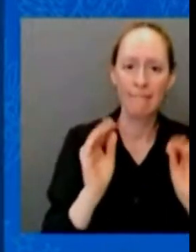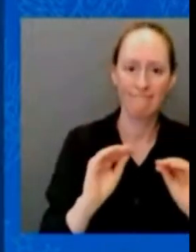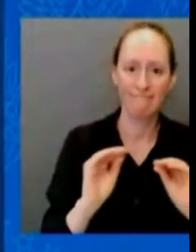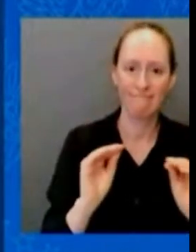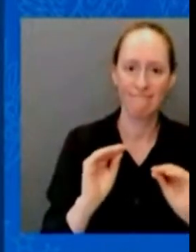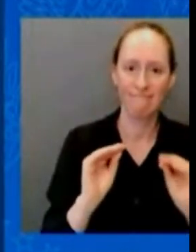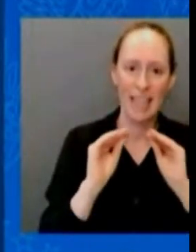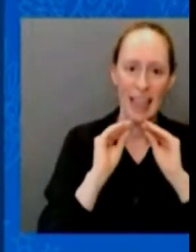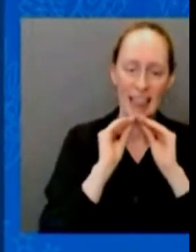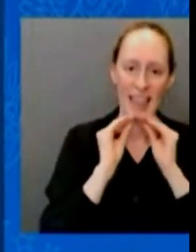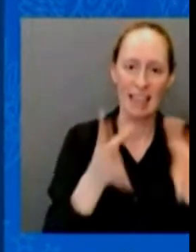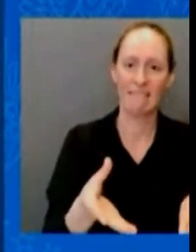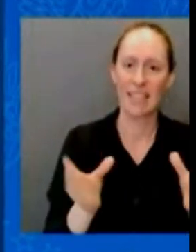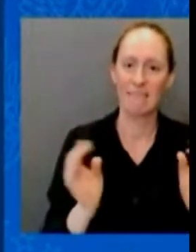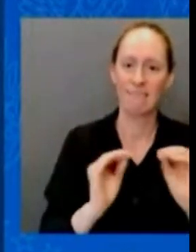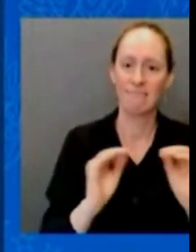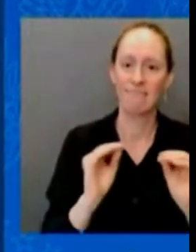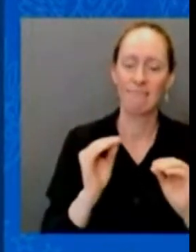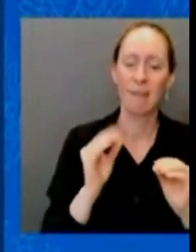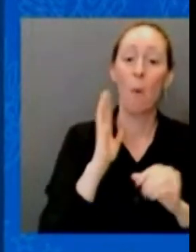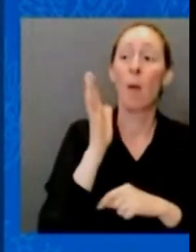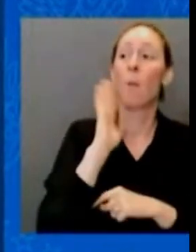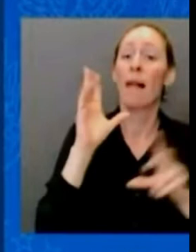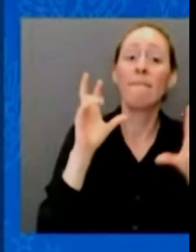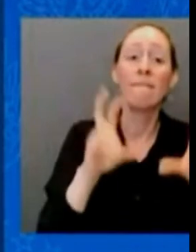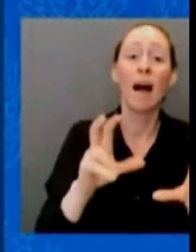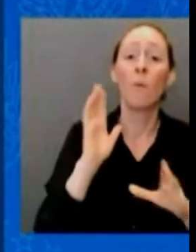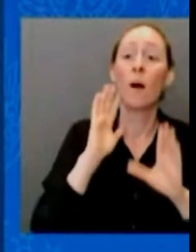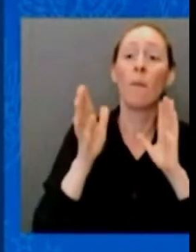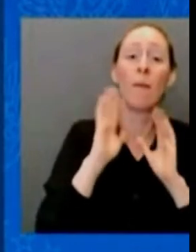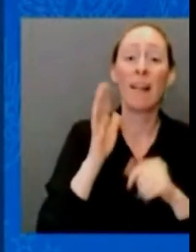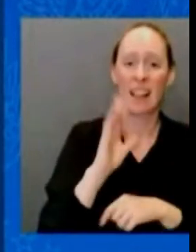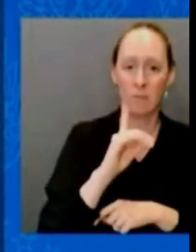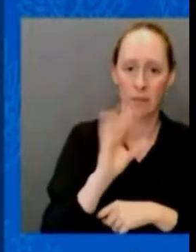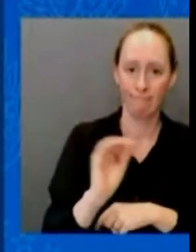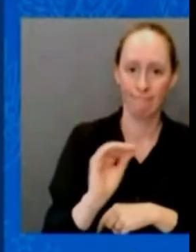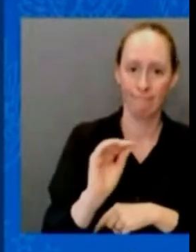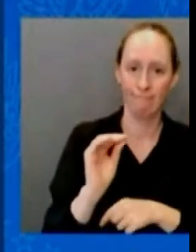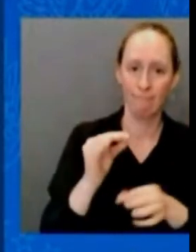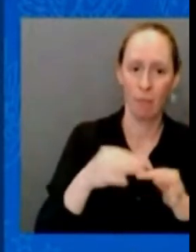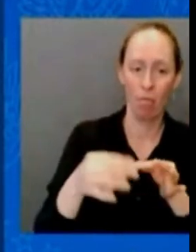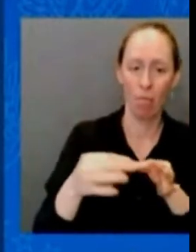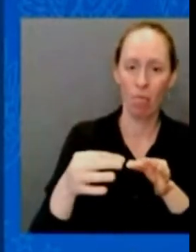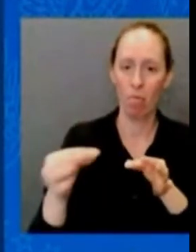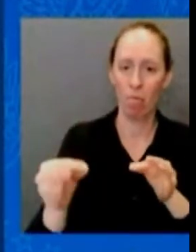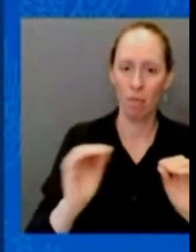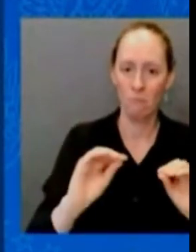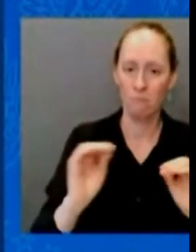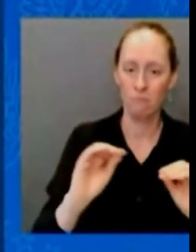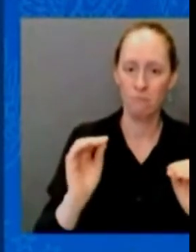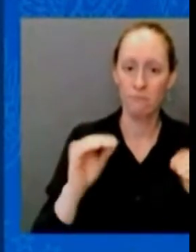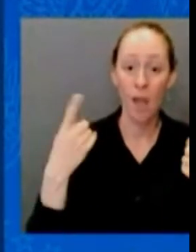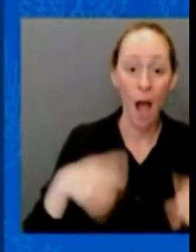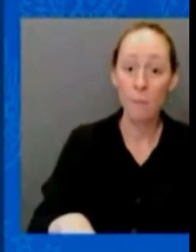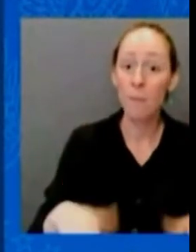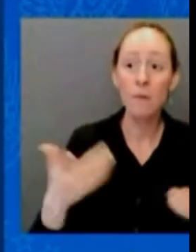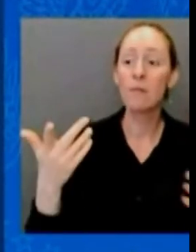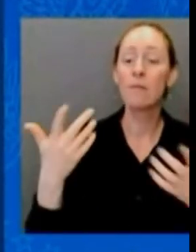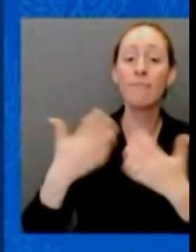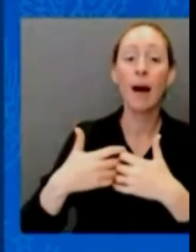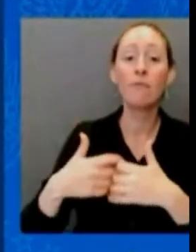and manufacturing never materialized, but layoffs and shuttered factories did materialize. On my